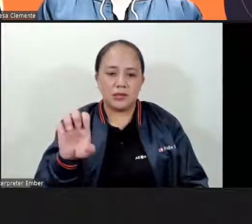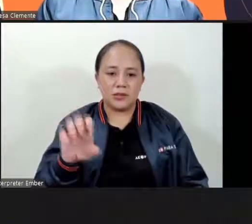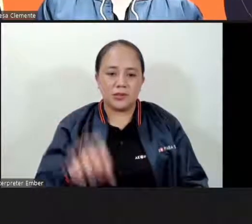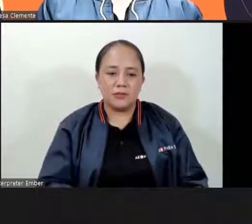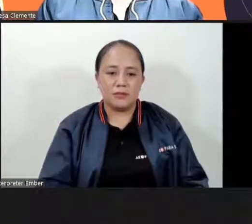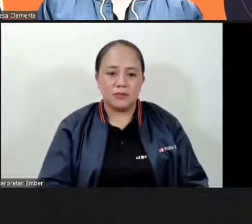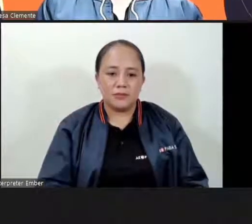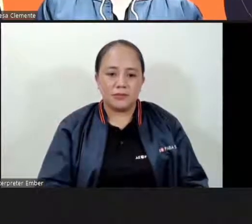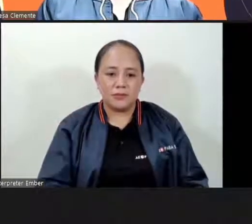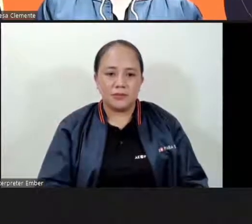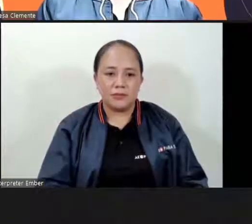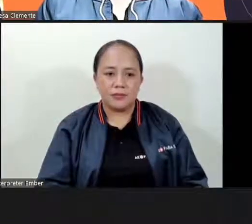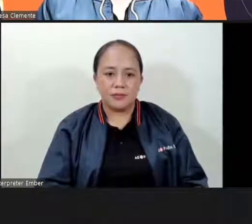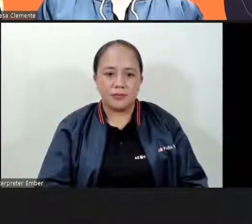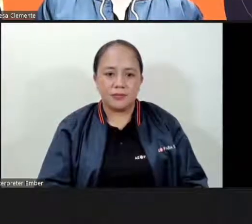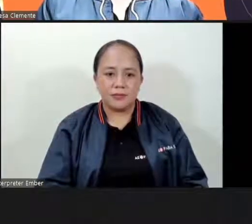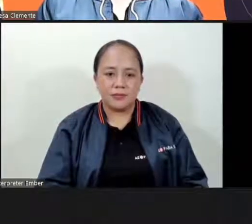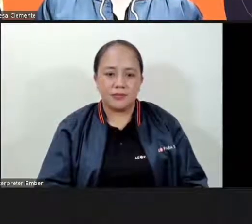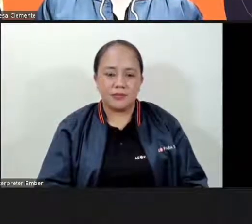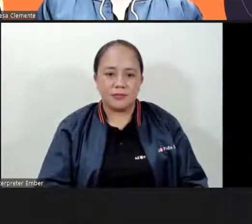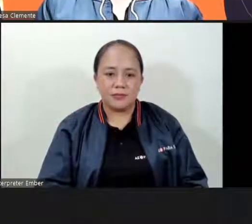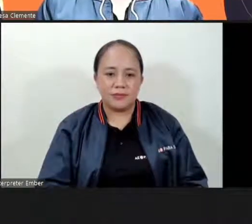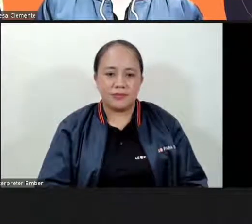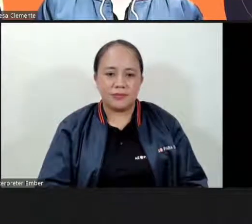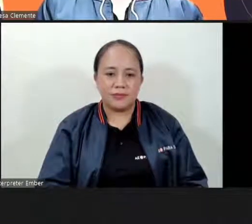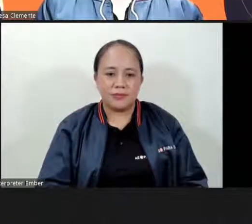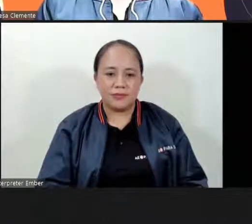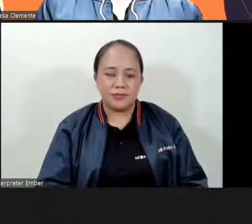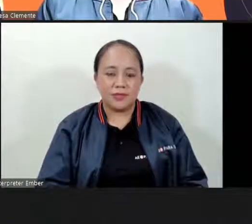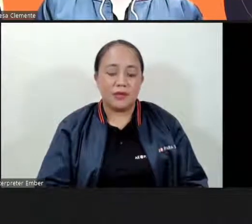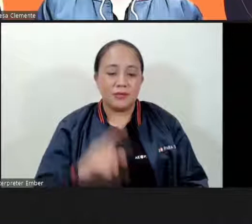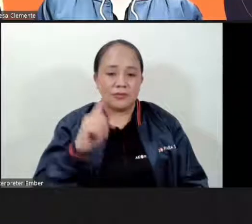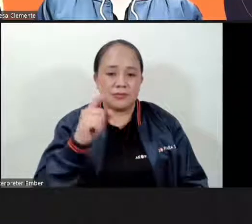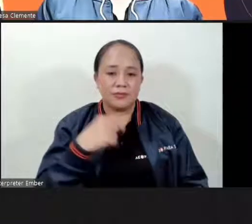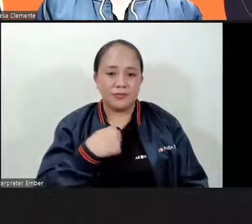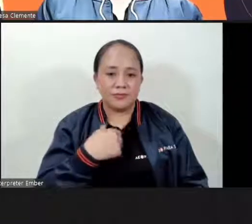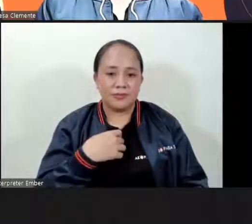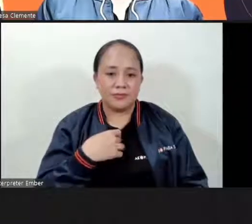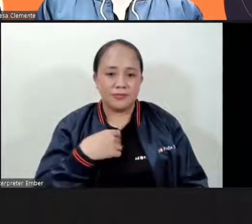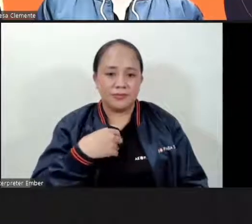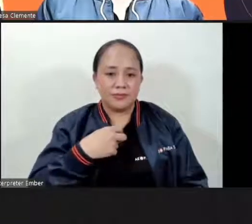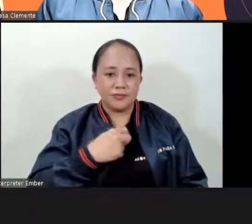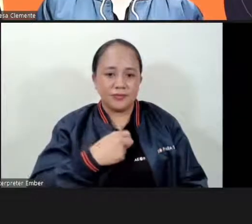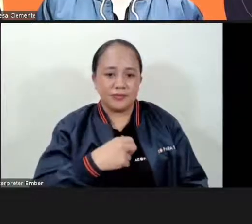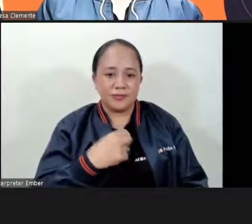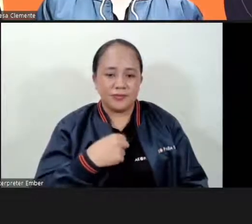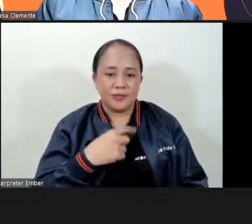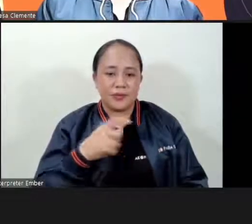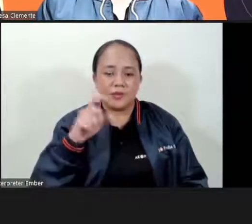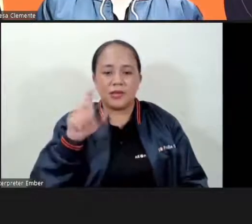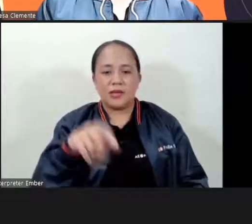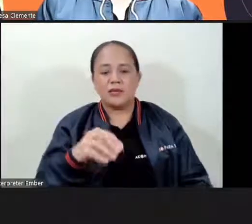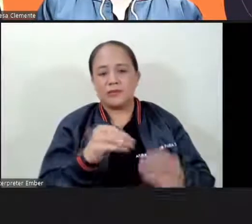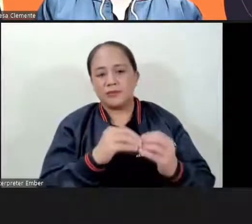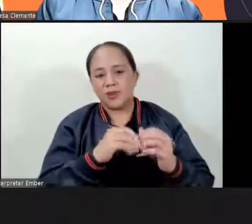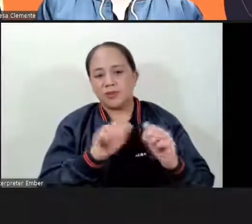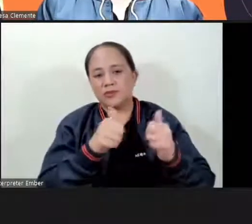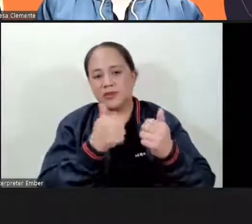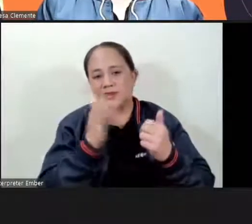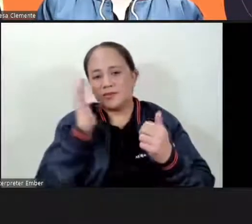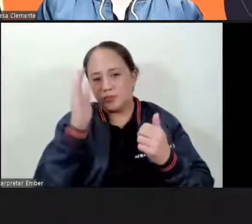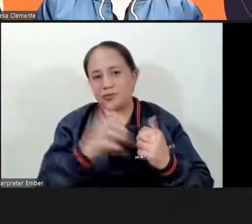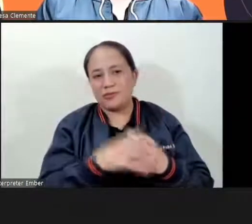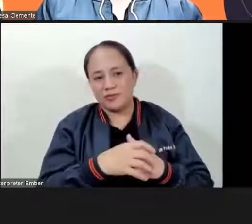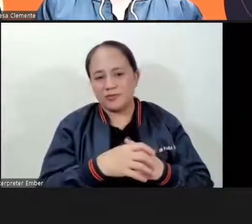Dr. Marian, go ahead po. For me po, para po sa akin, there will be more challenges po in the